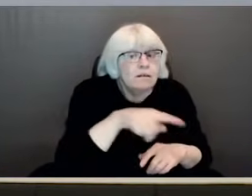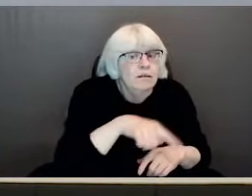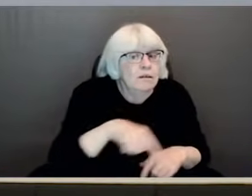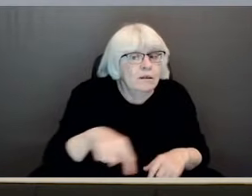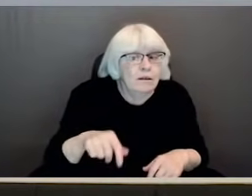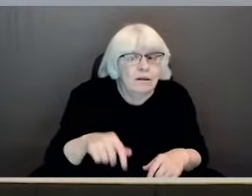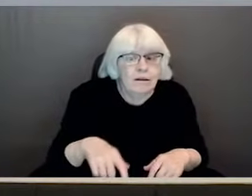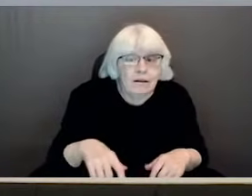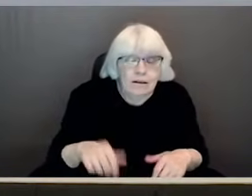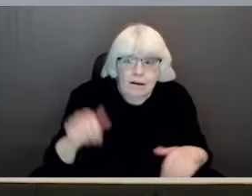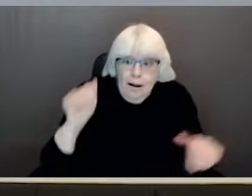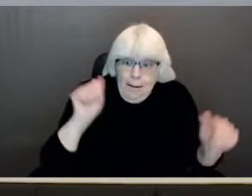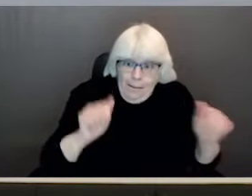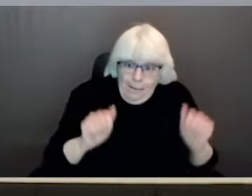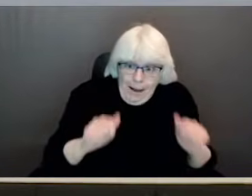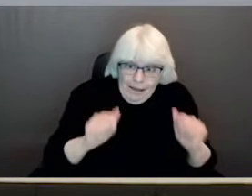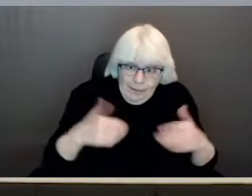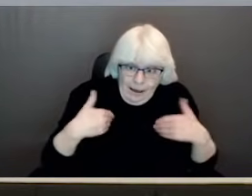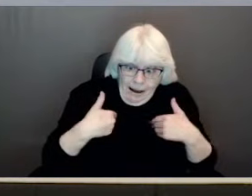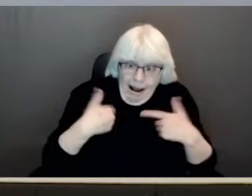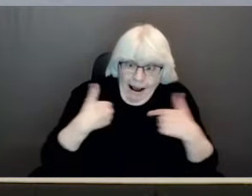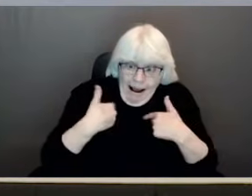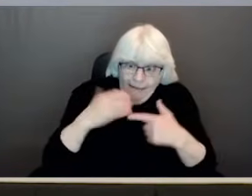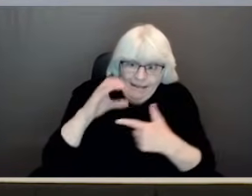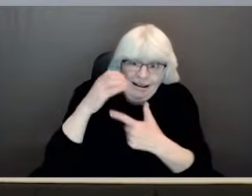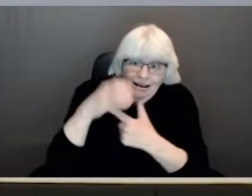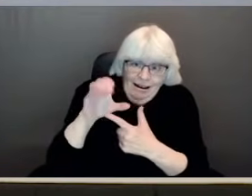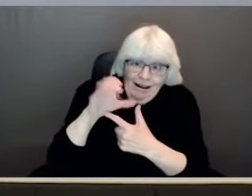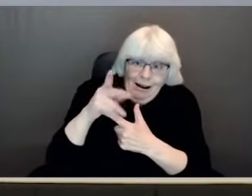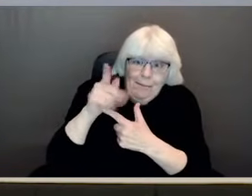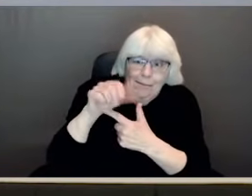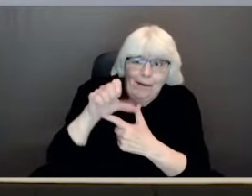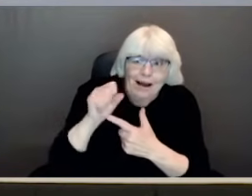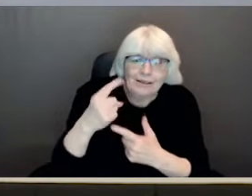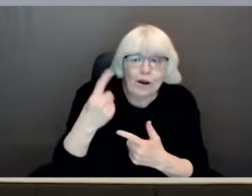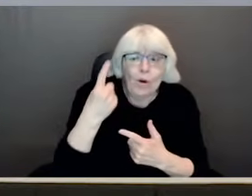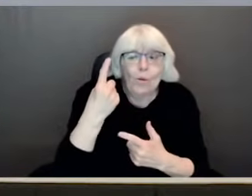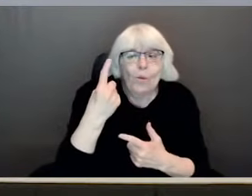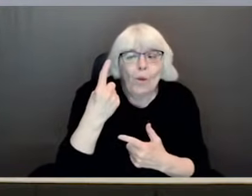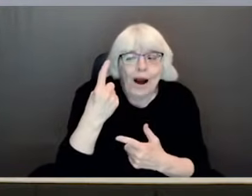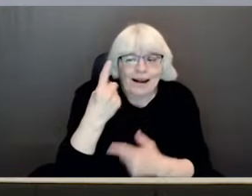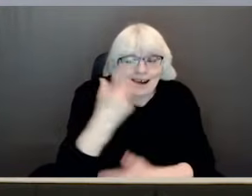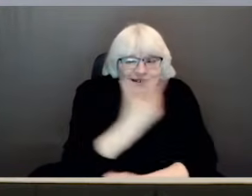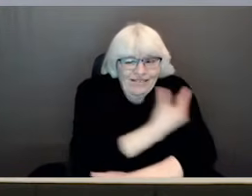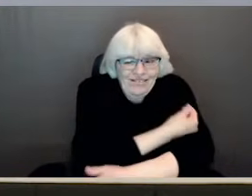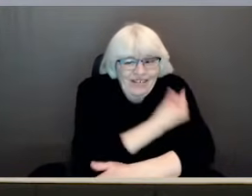Atlantic Canada. So it's try to make sure that everyone's fully vaccinated. So. One.